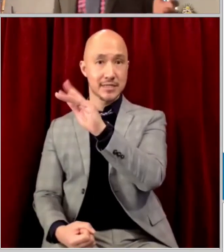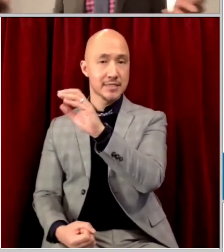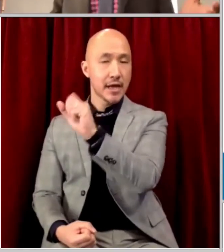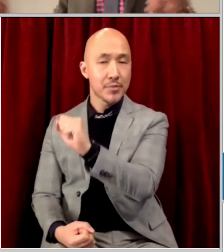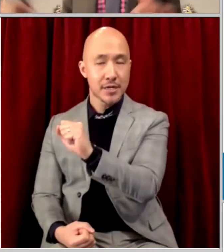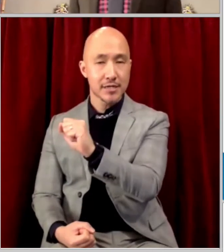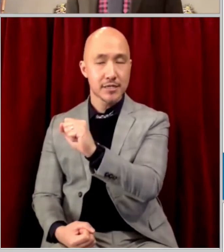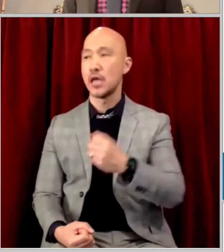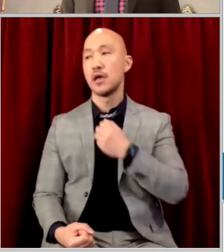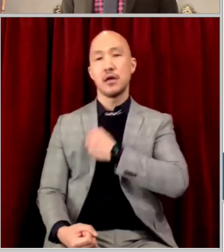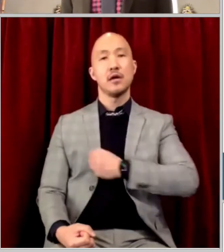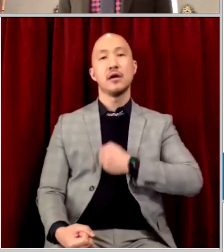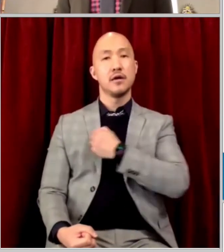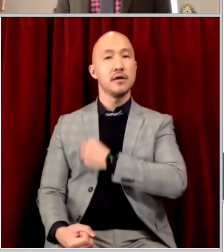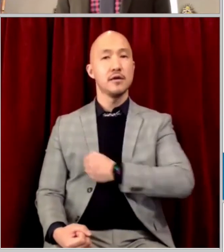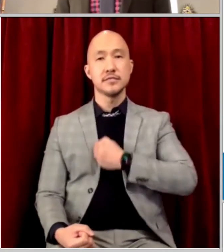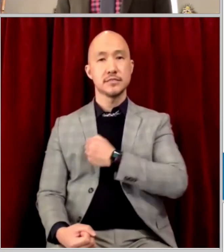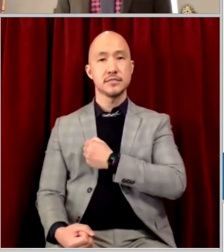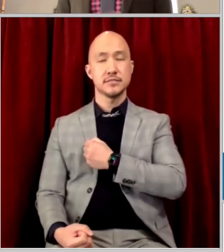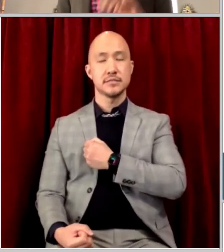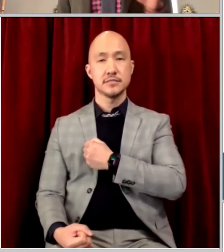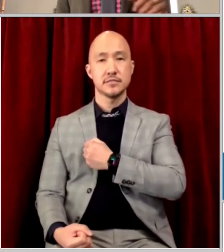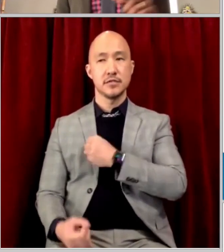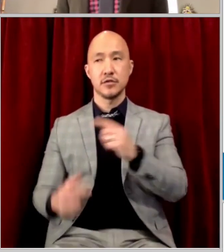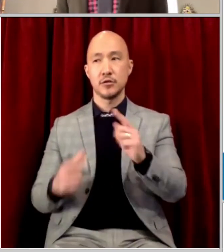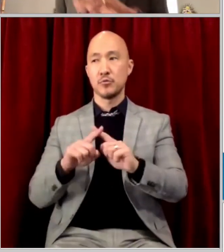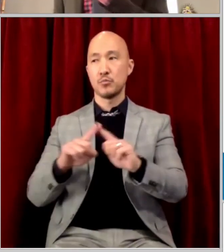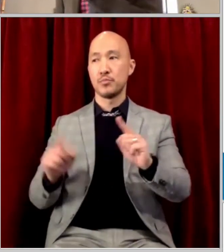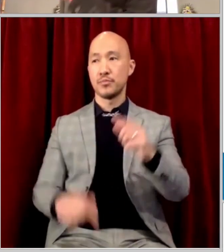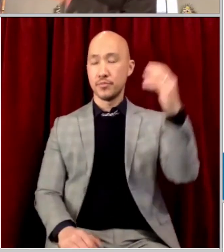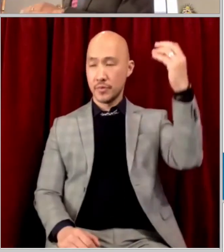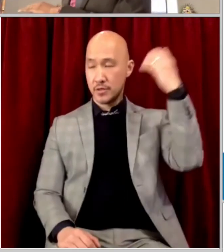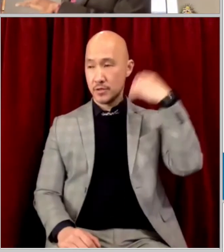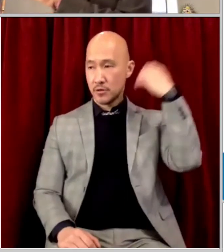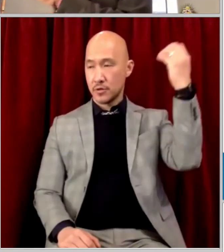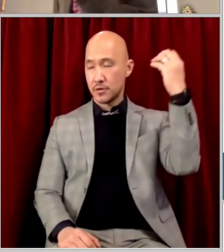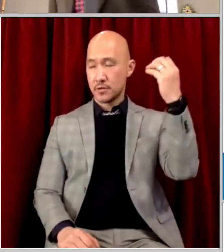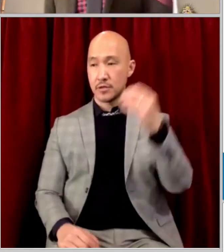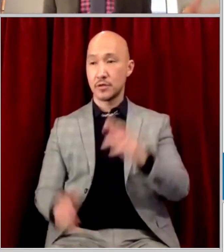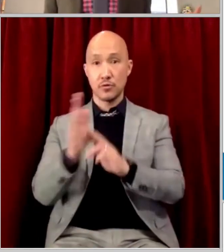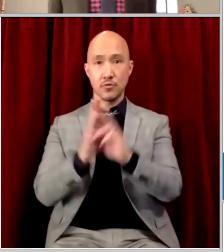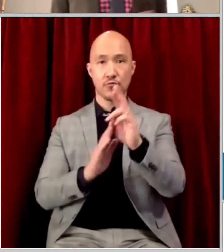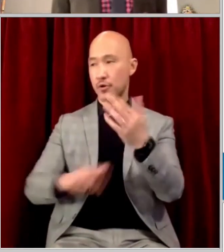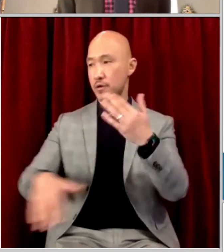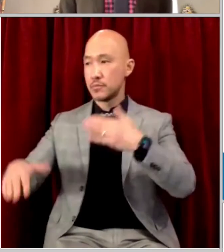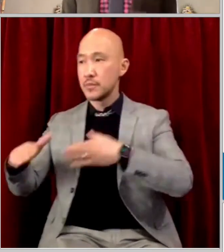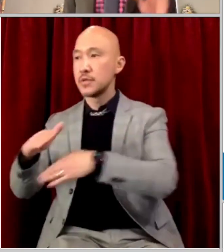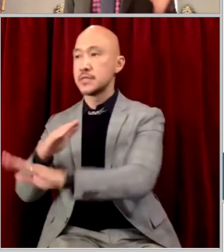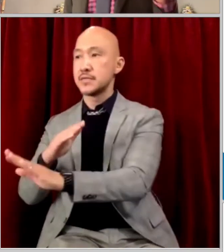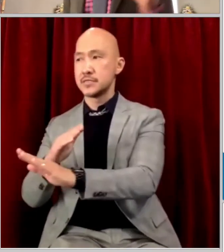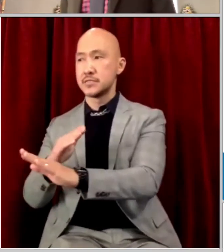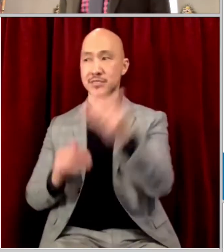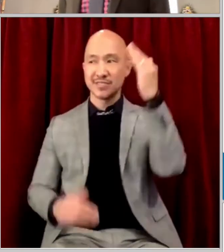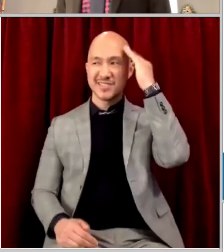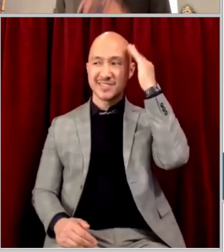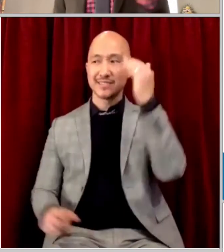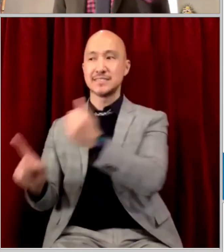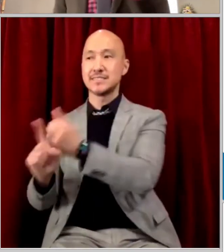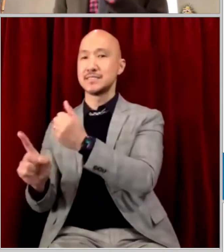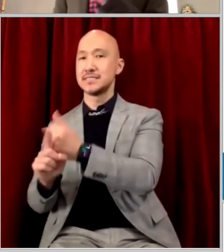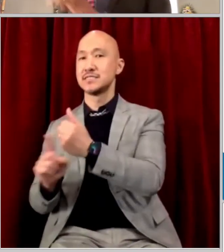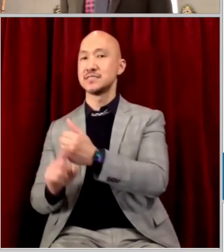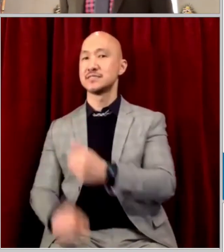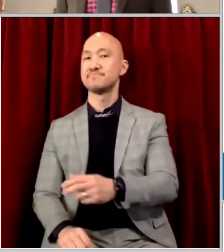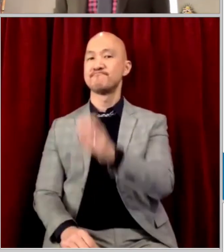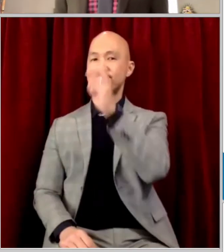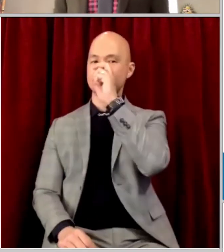what? I would like to pray with you. Now I watched this lady eat up everybody in that place and spit them out one by